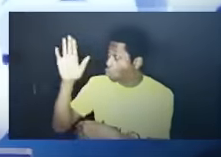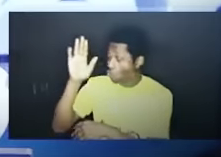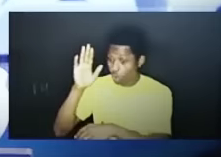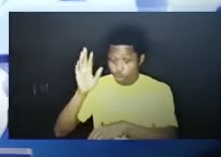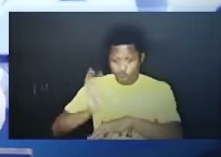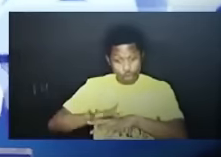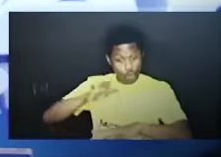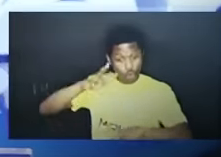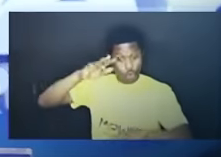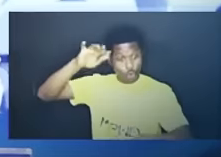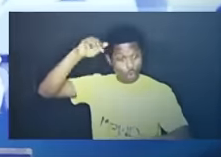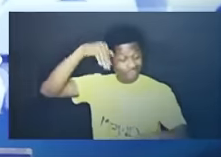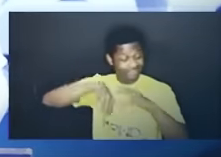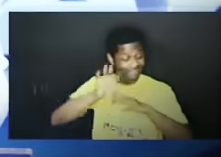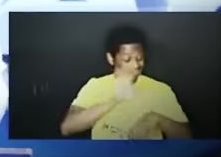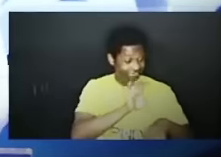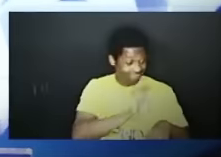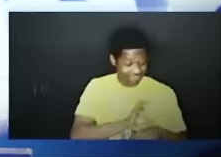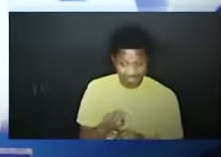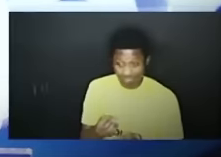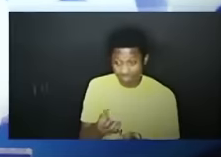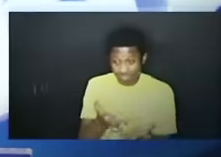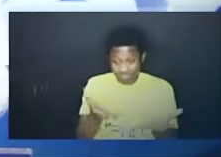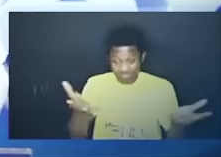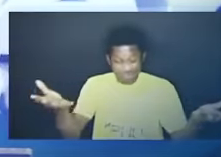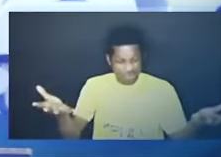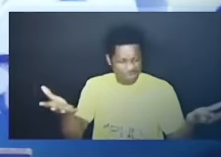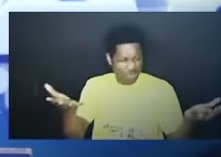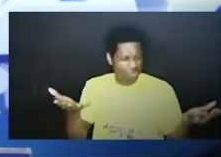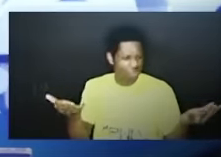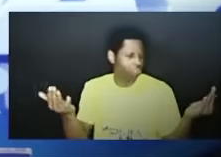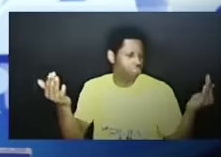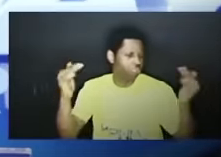the life of believers is lacking.